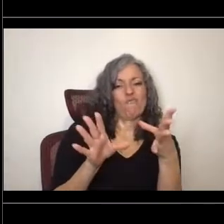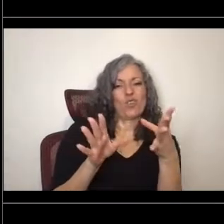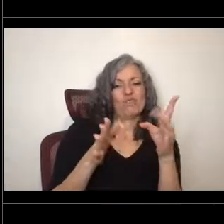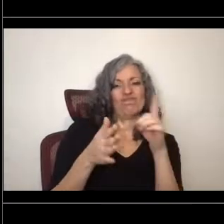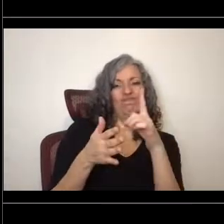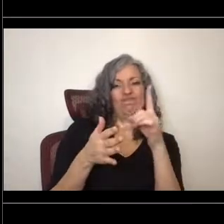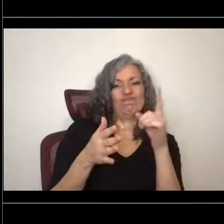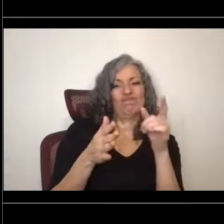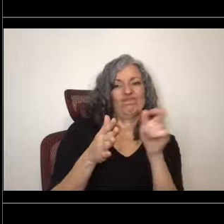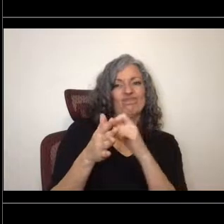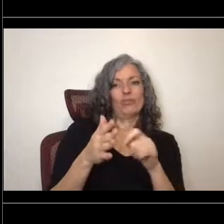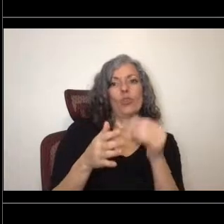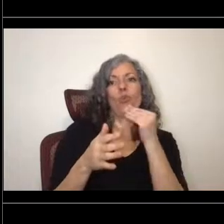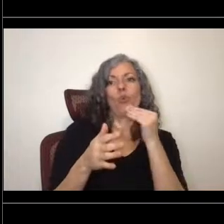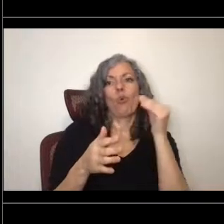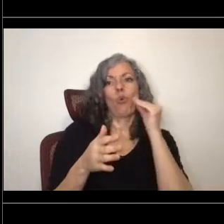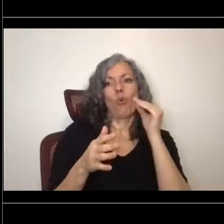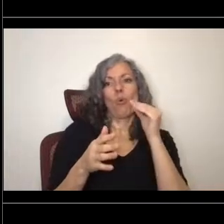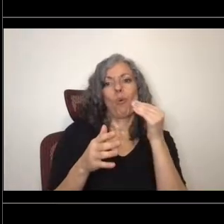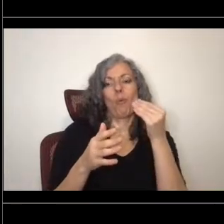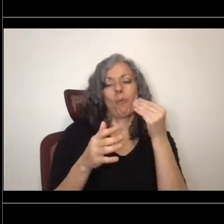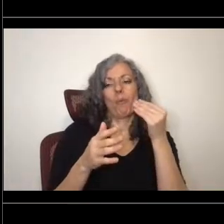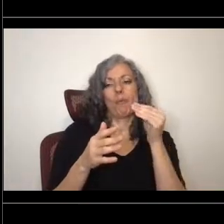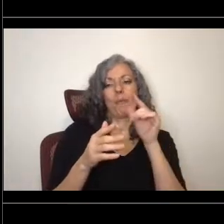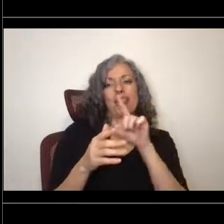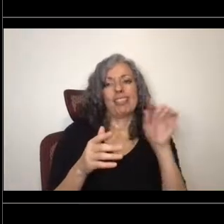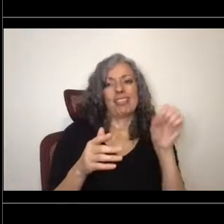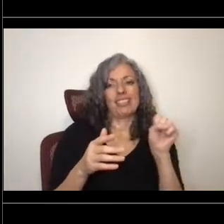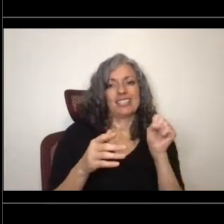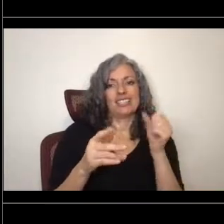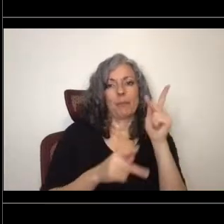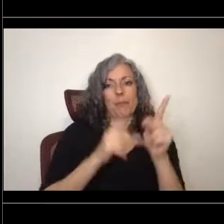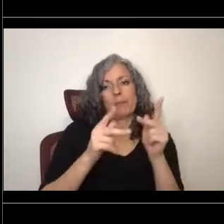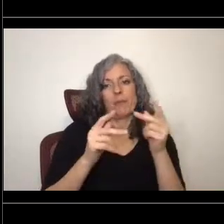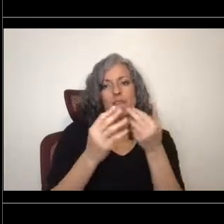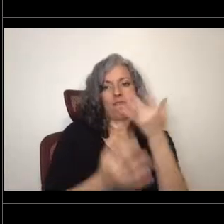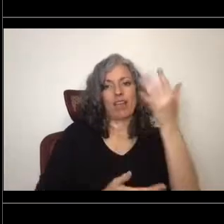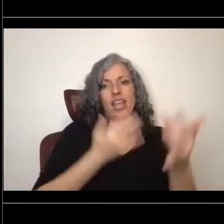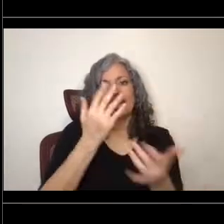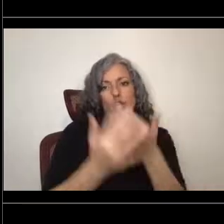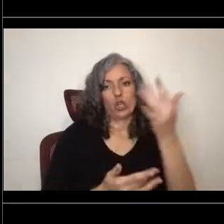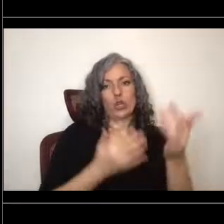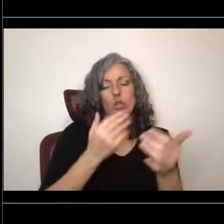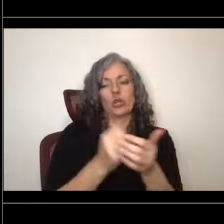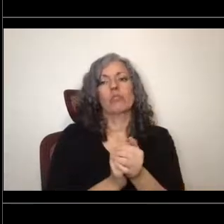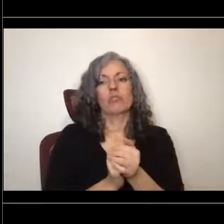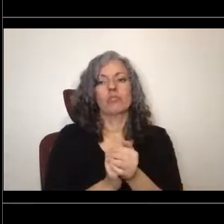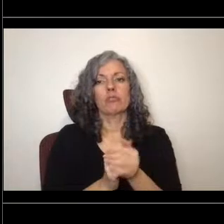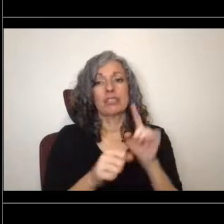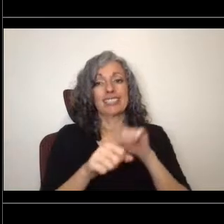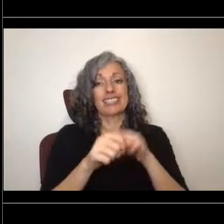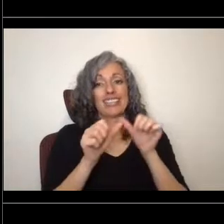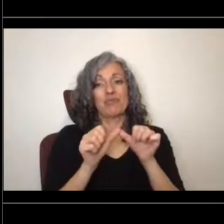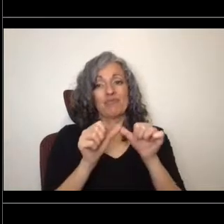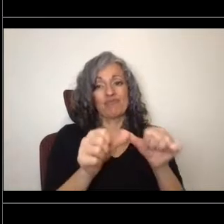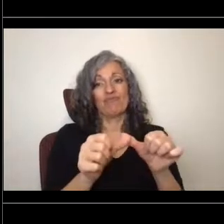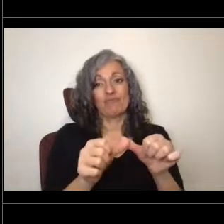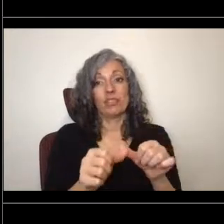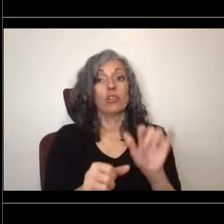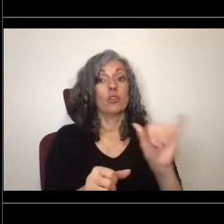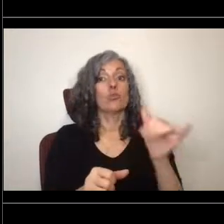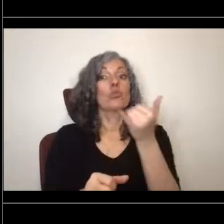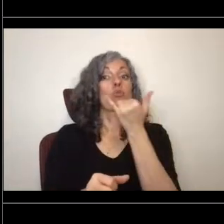homeless encampment fire. The agency missed the opportunity to request a completion time extension due to a clerical error where wrong dates